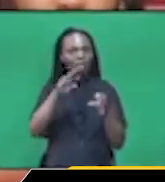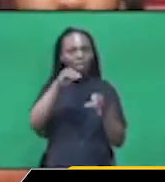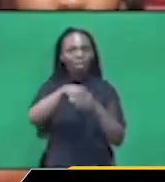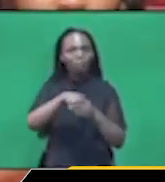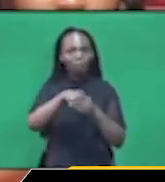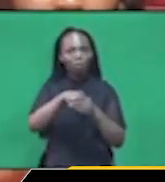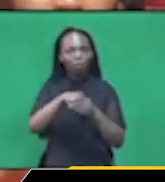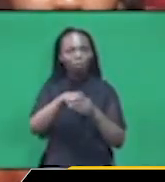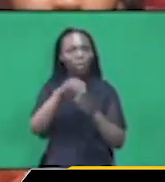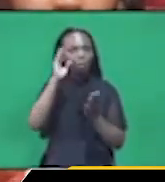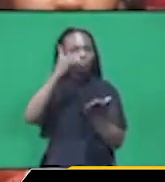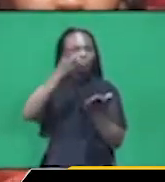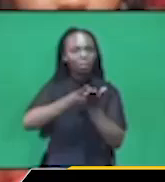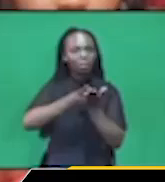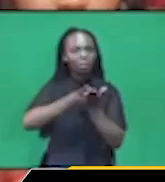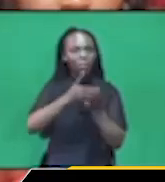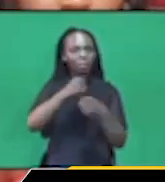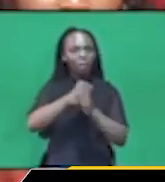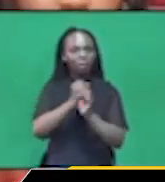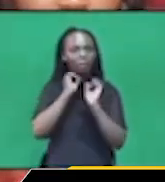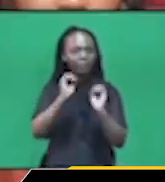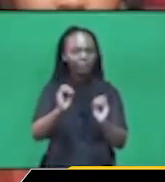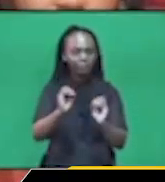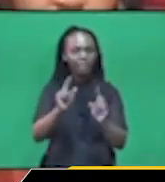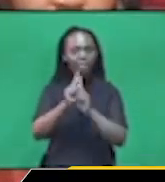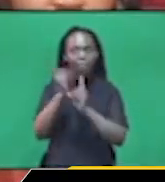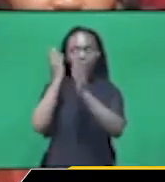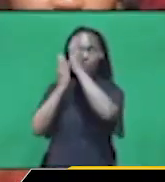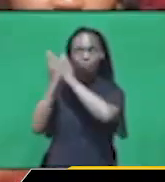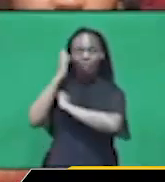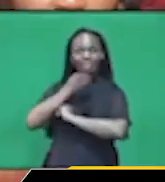the historical debt, which hang